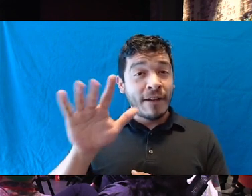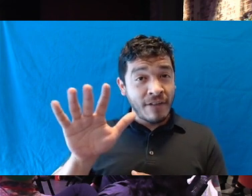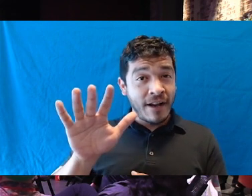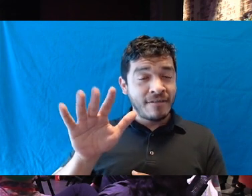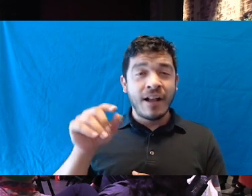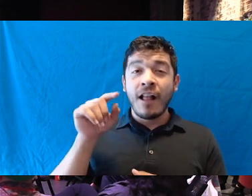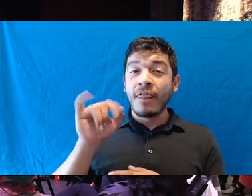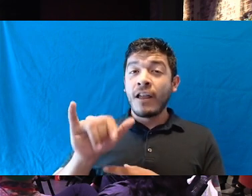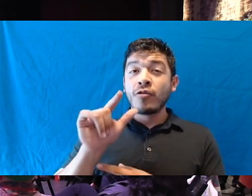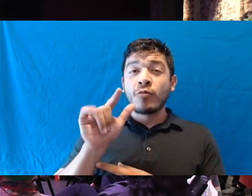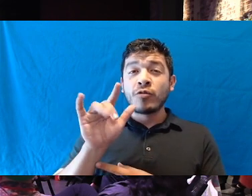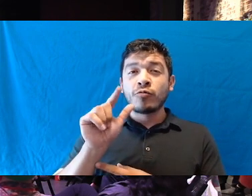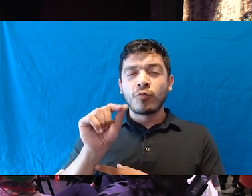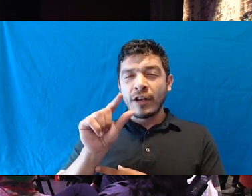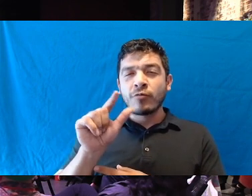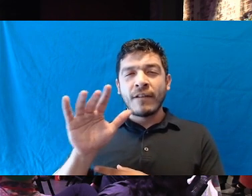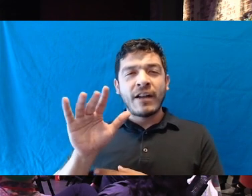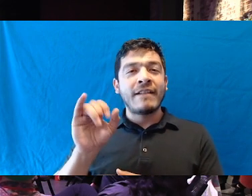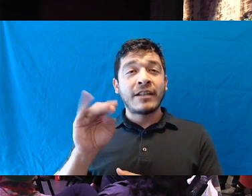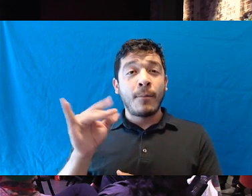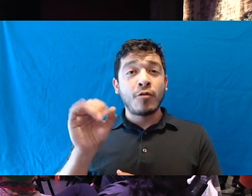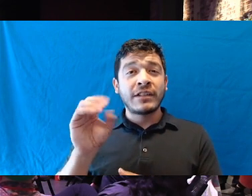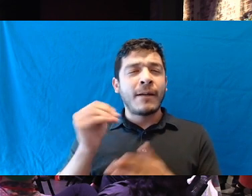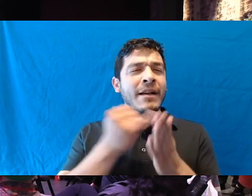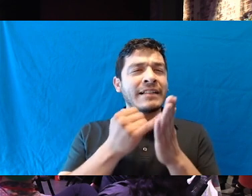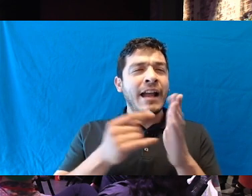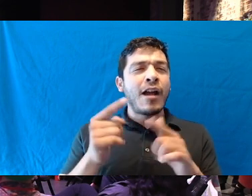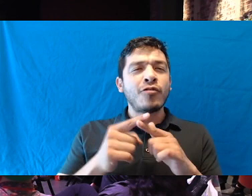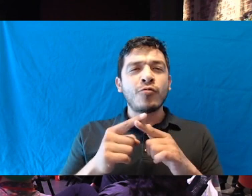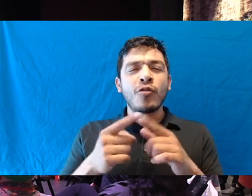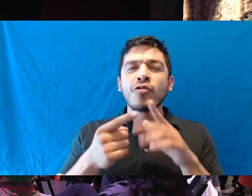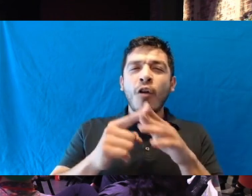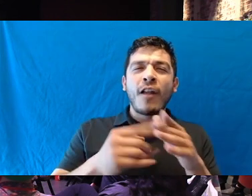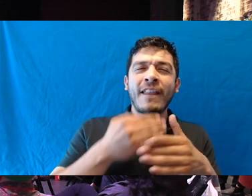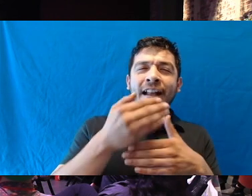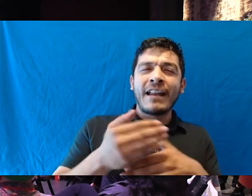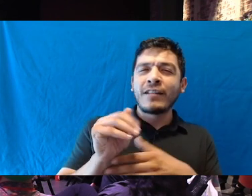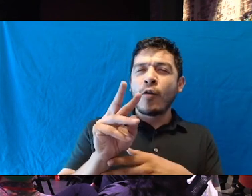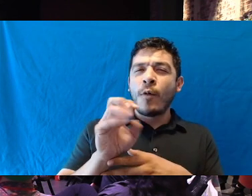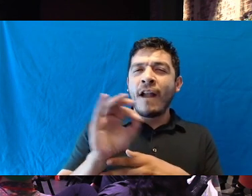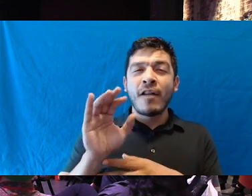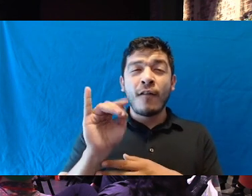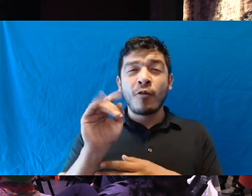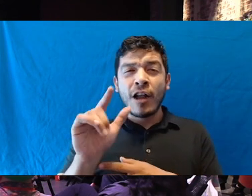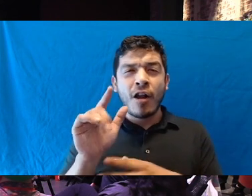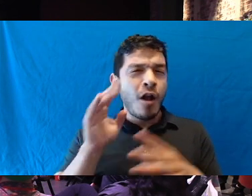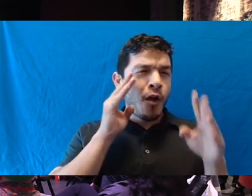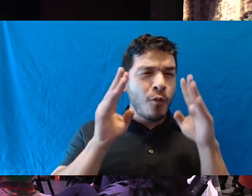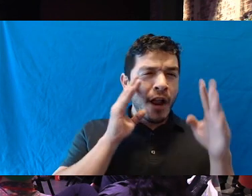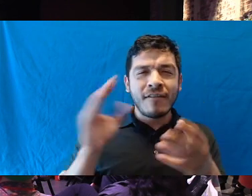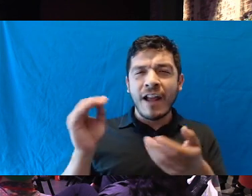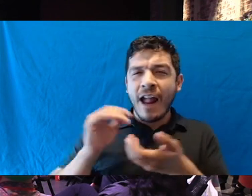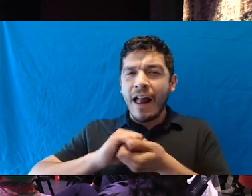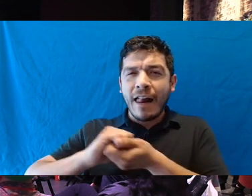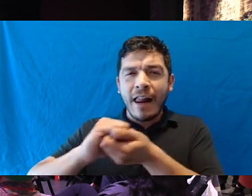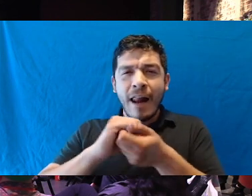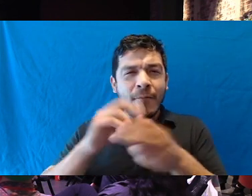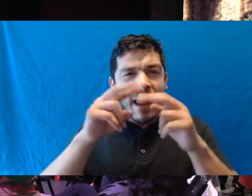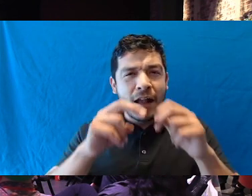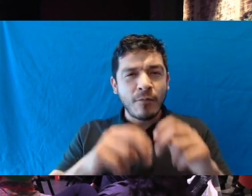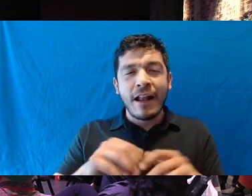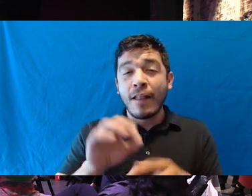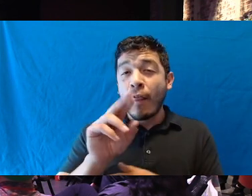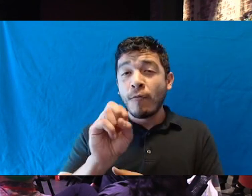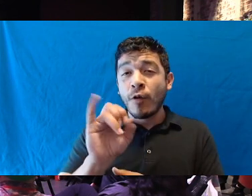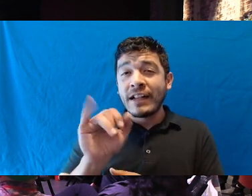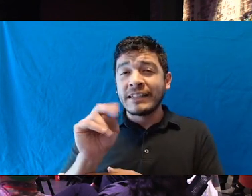be designed to activate the next wave of critical, creative, and collaborative explorations of the Fornésian tradition. It will also celebrate the